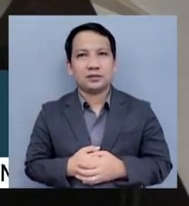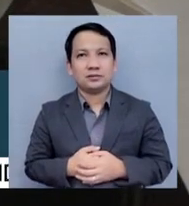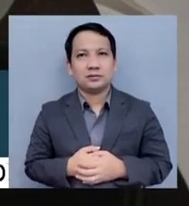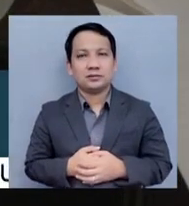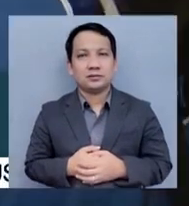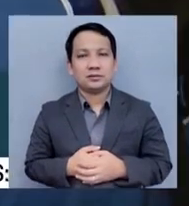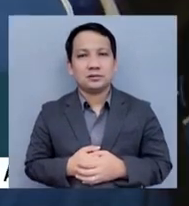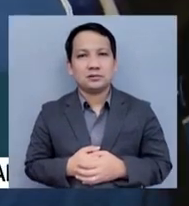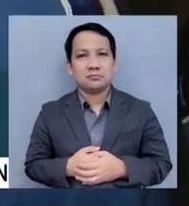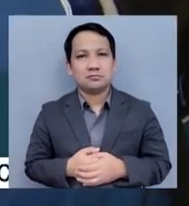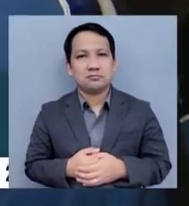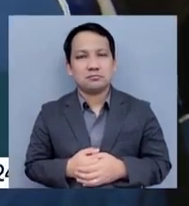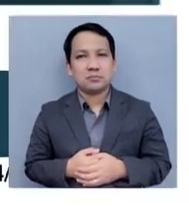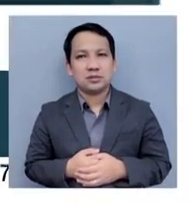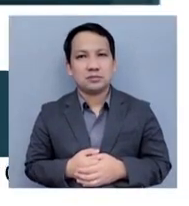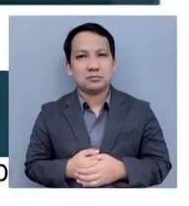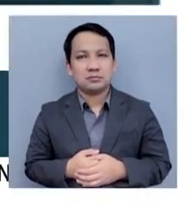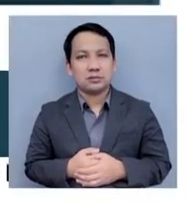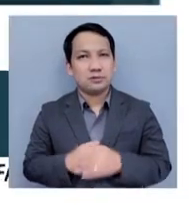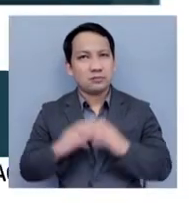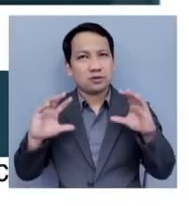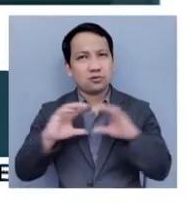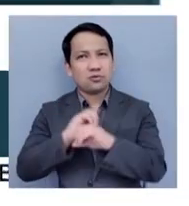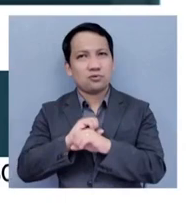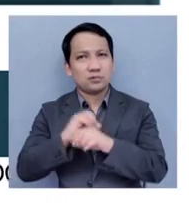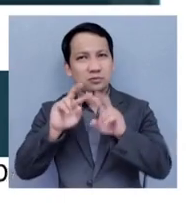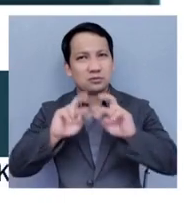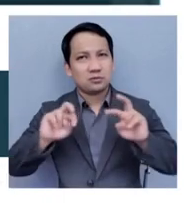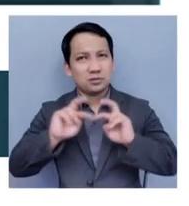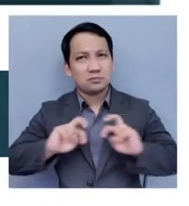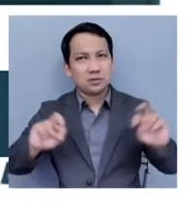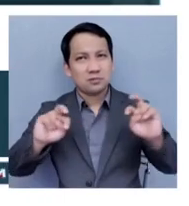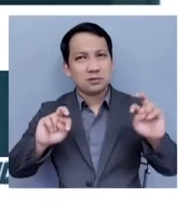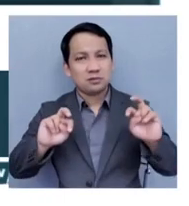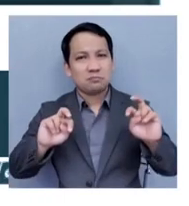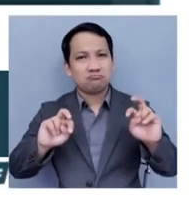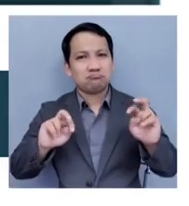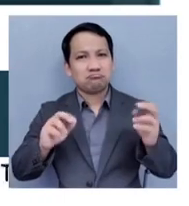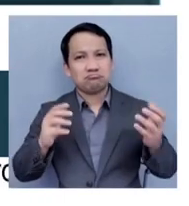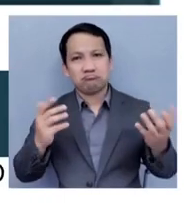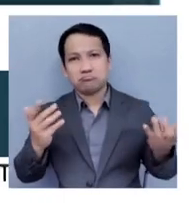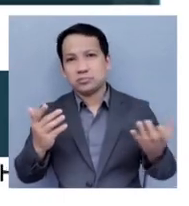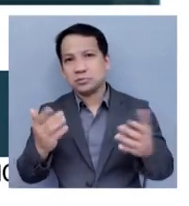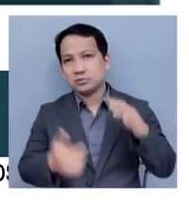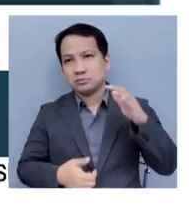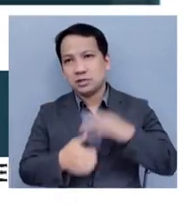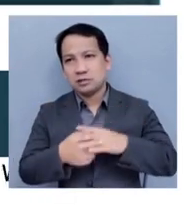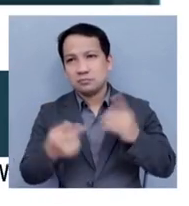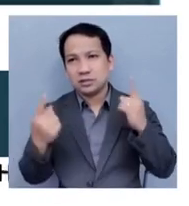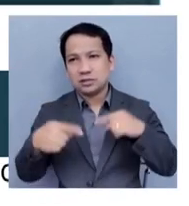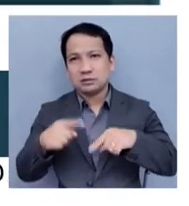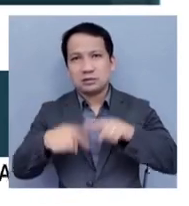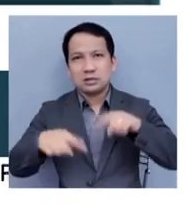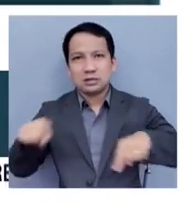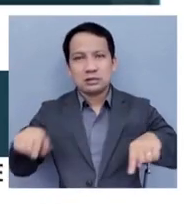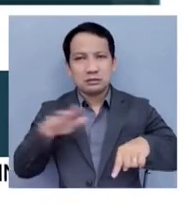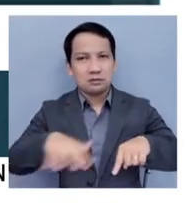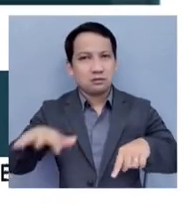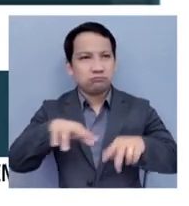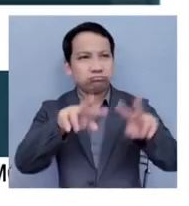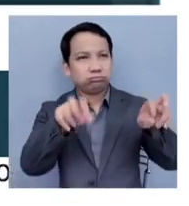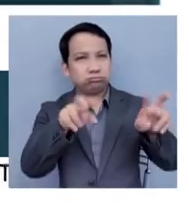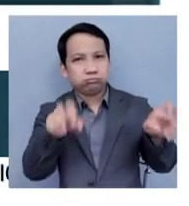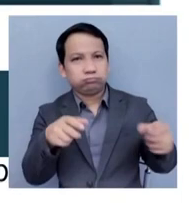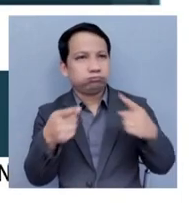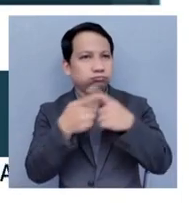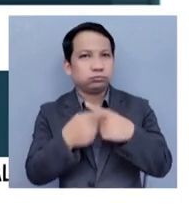Okay. Of course, all of these investigations, Representative Acop, brought to light many of the issues